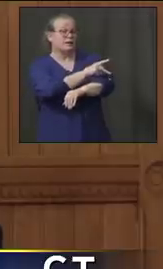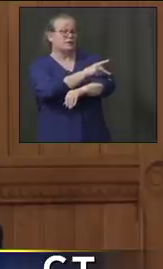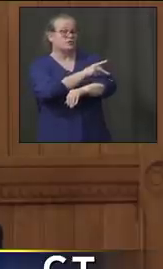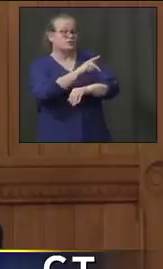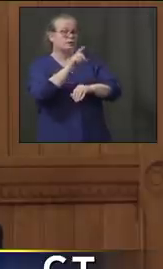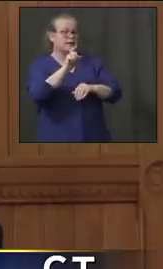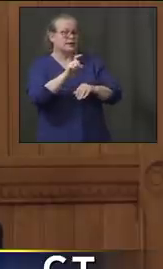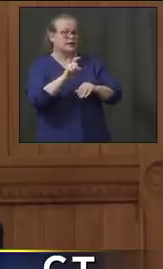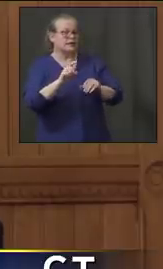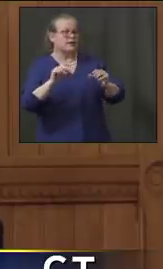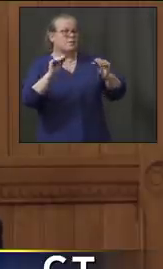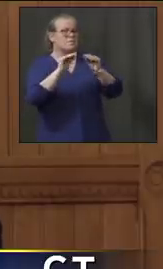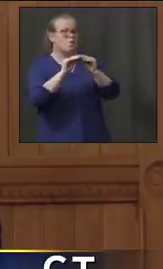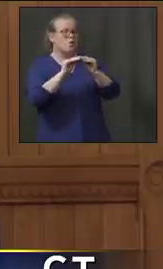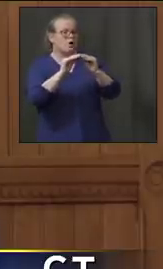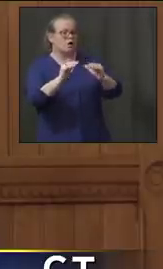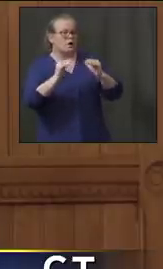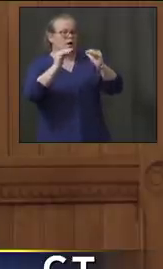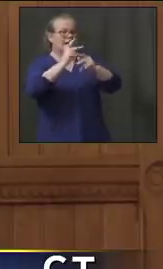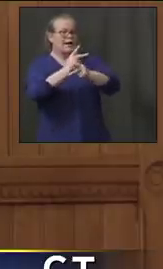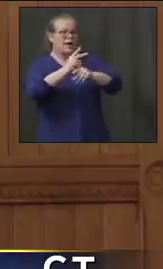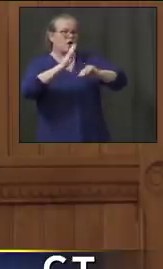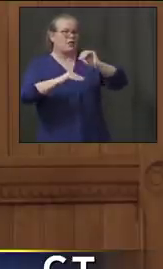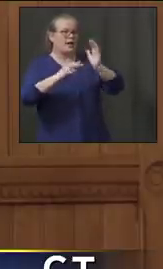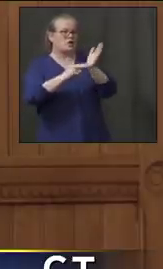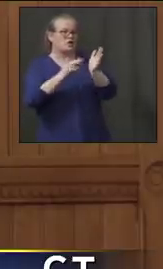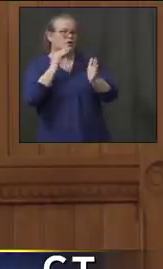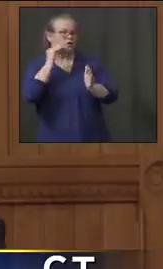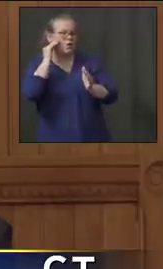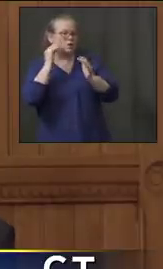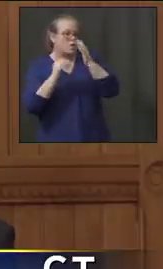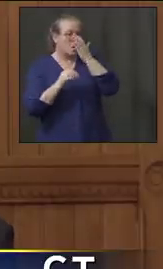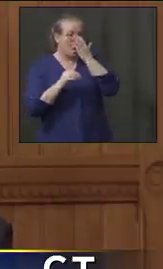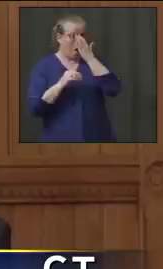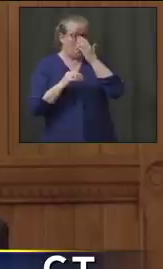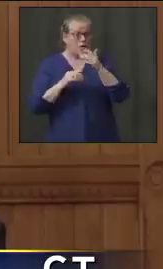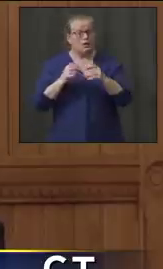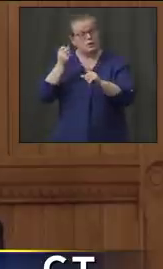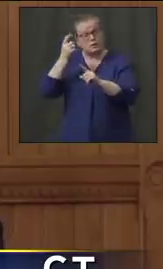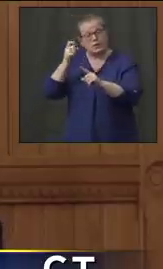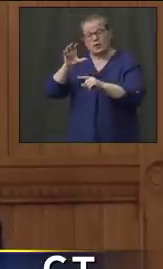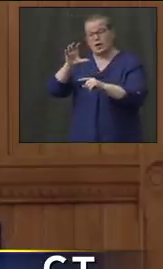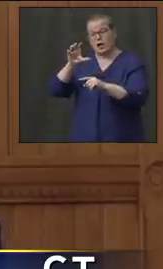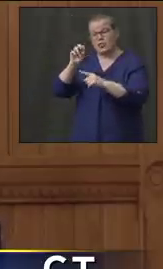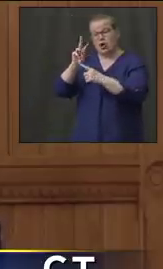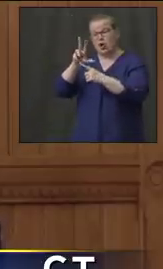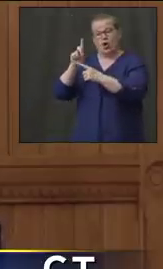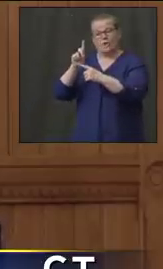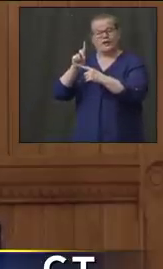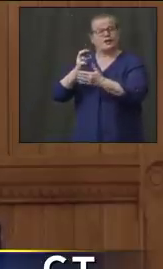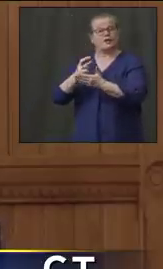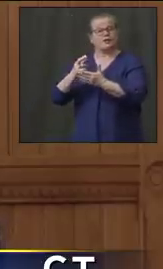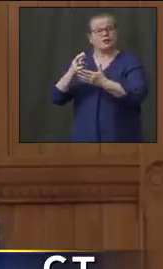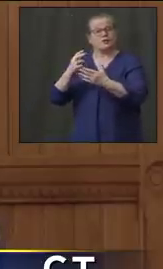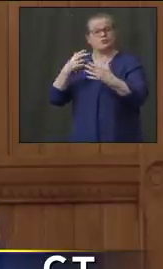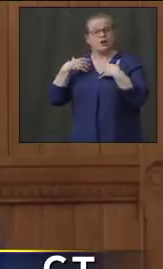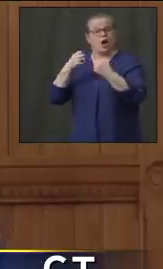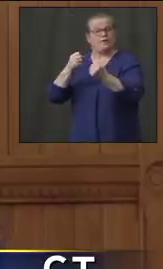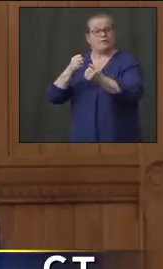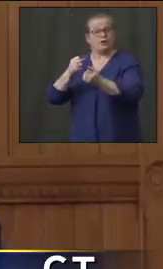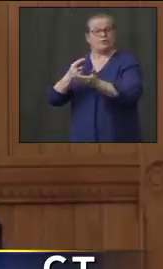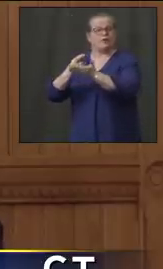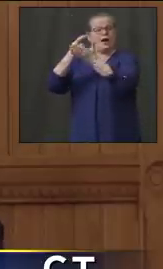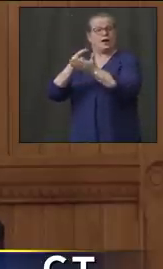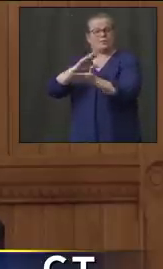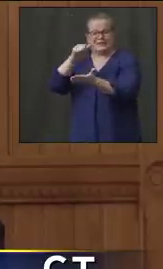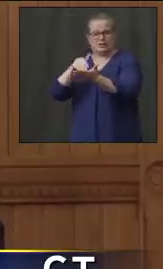home. These COVID recovery centers are actually equipped to provide significant